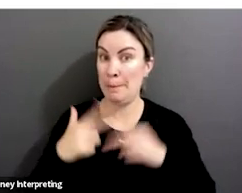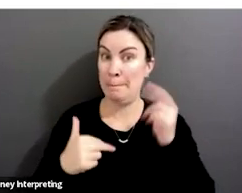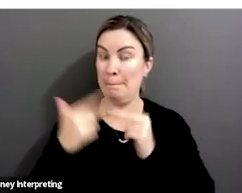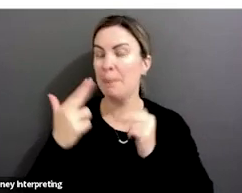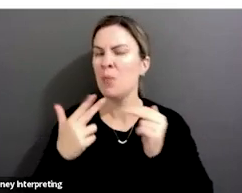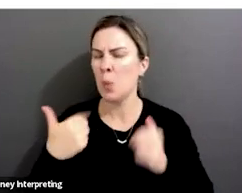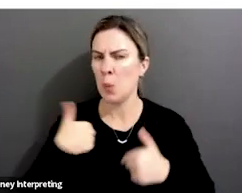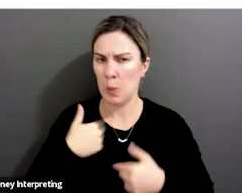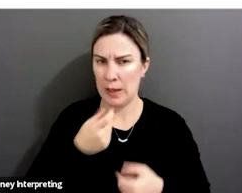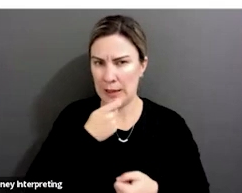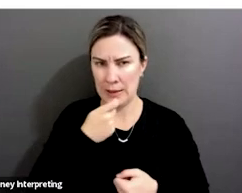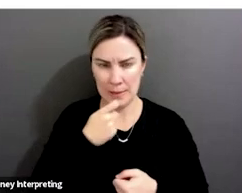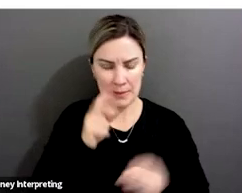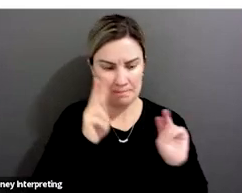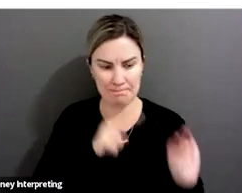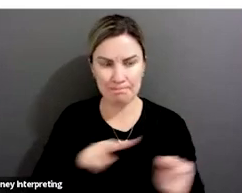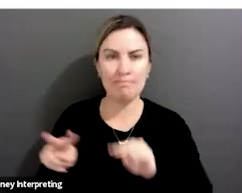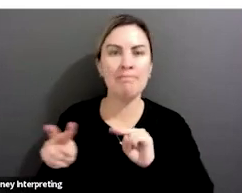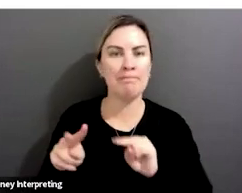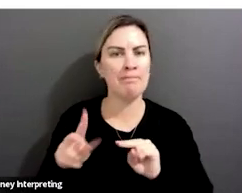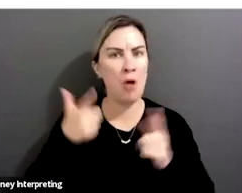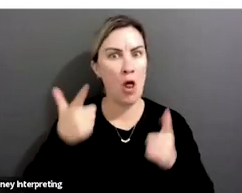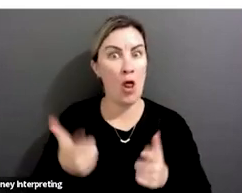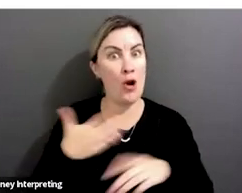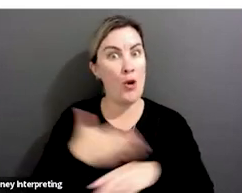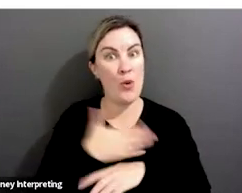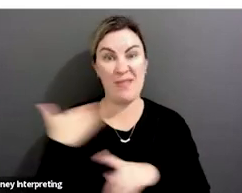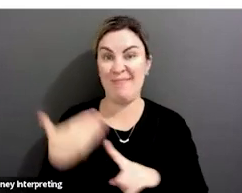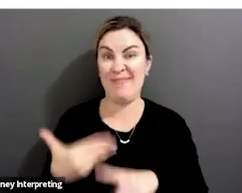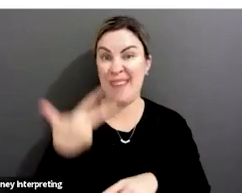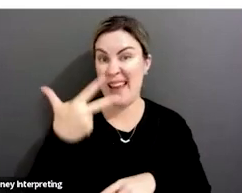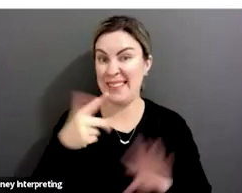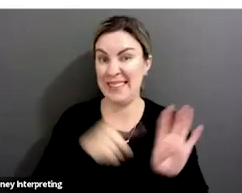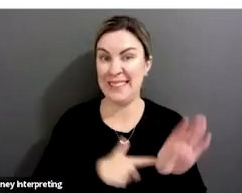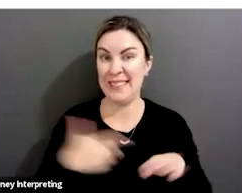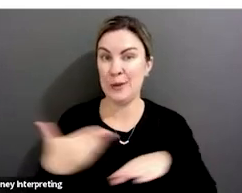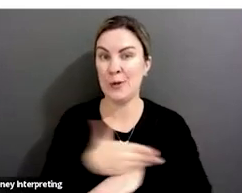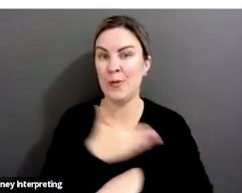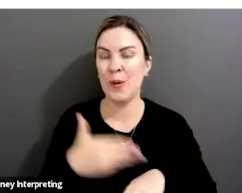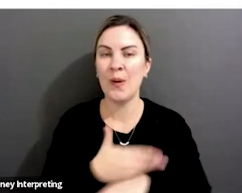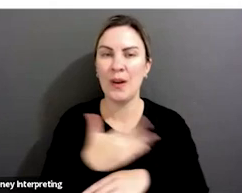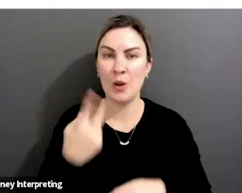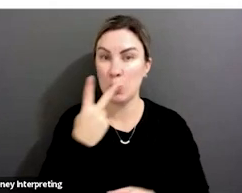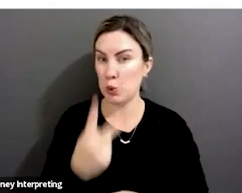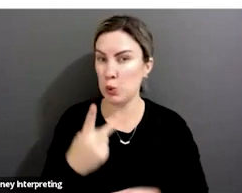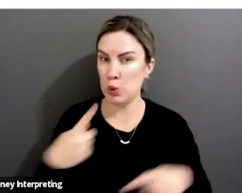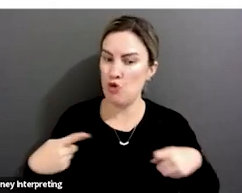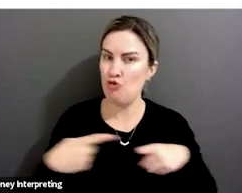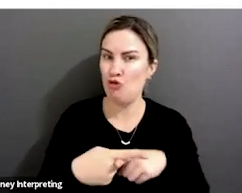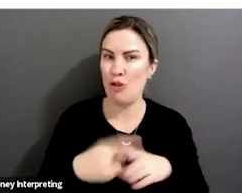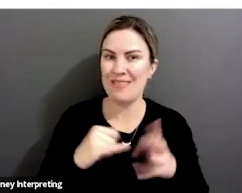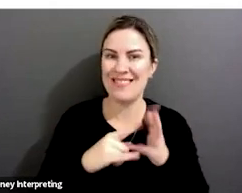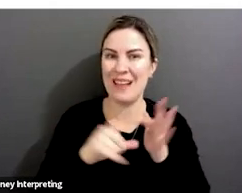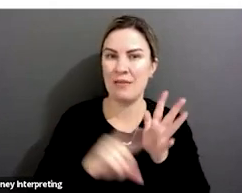through a lot of work over an 8-year period of time, 2 cross-sector collaborative approaches that